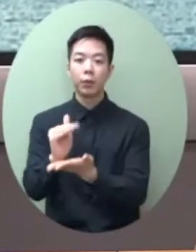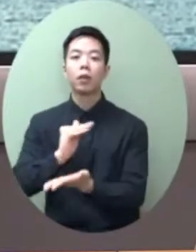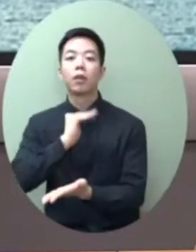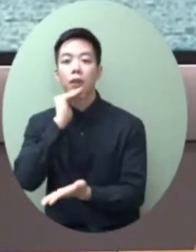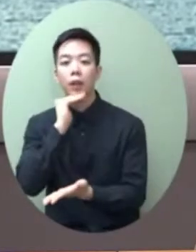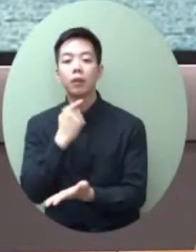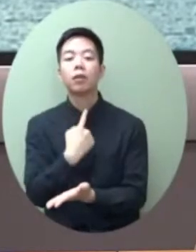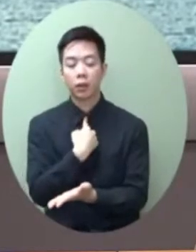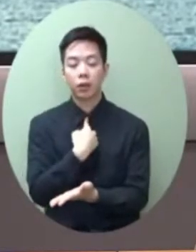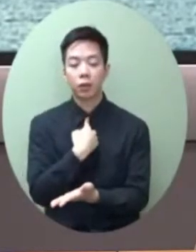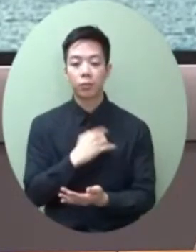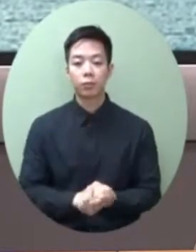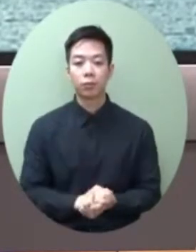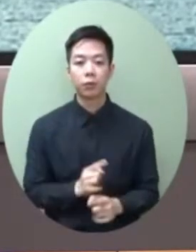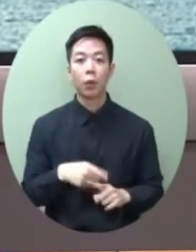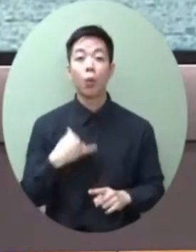hospital